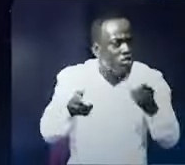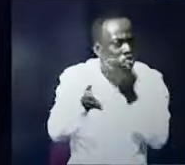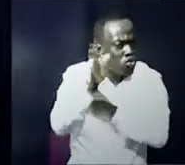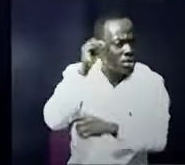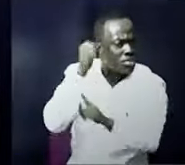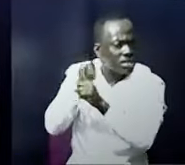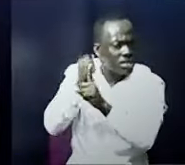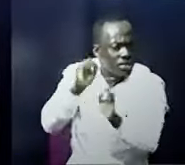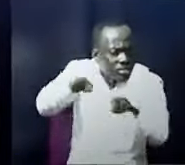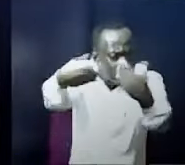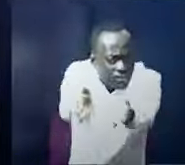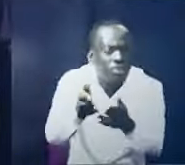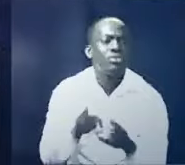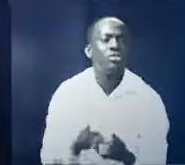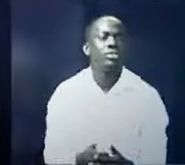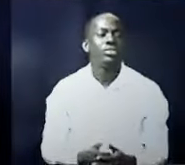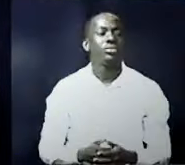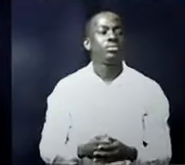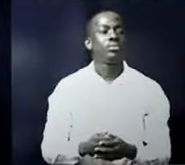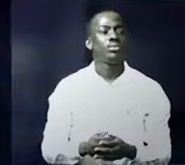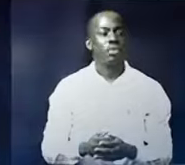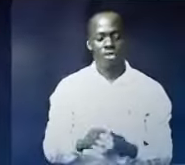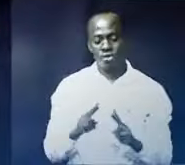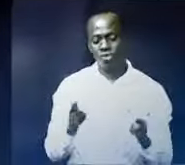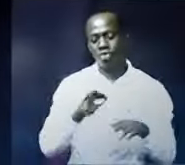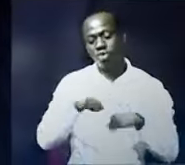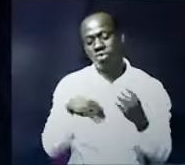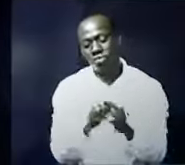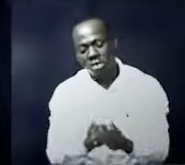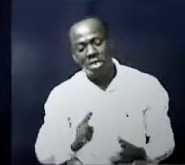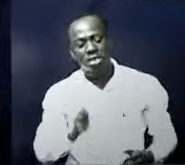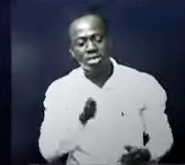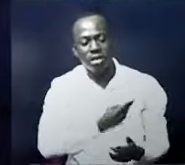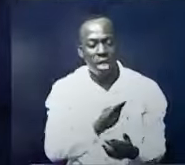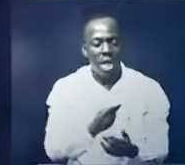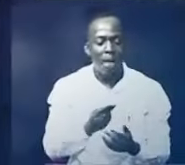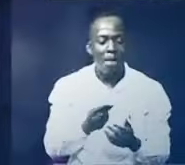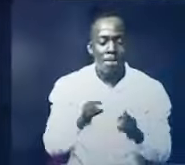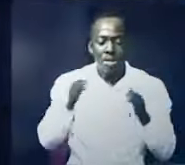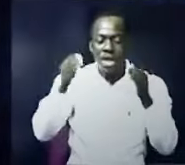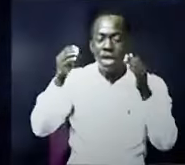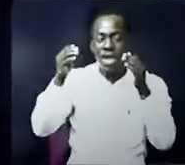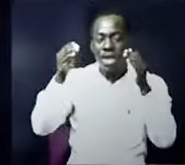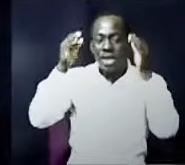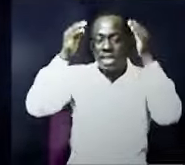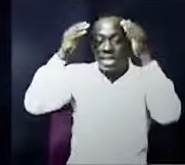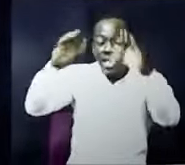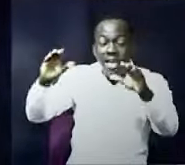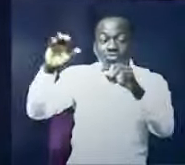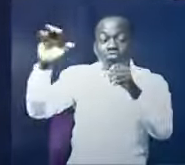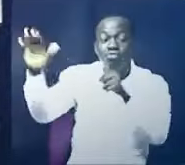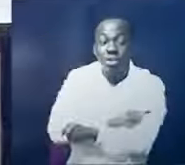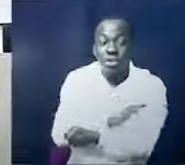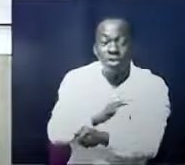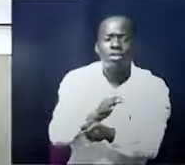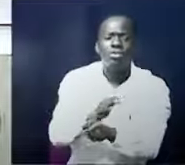assigned. You see, all of us have been carefully created by God. He